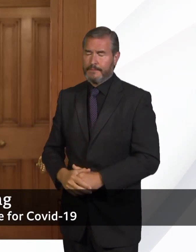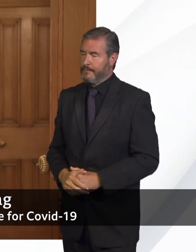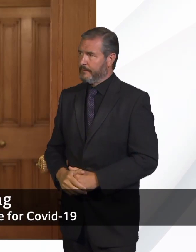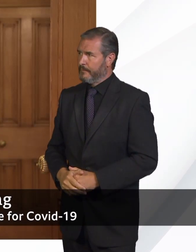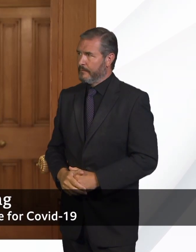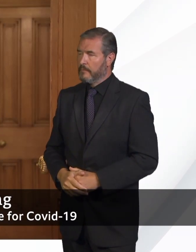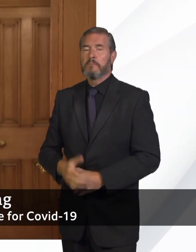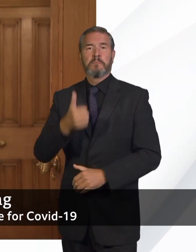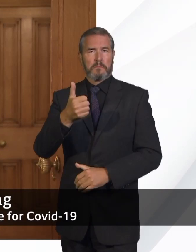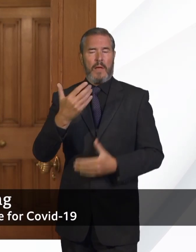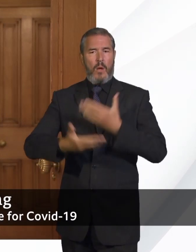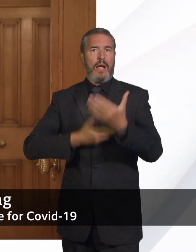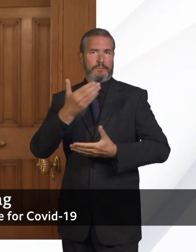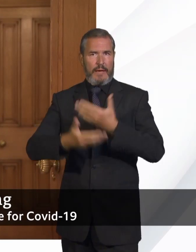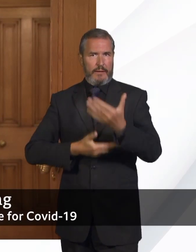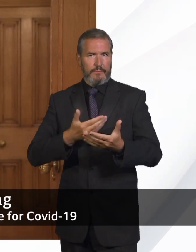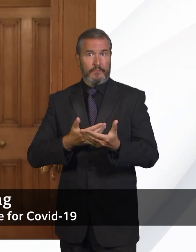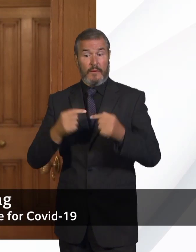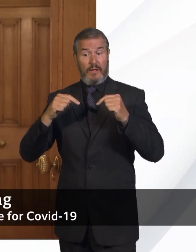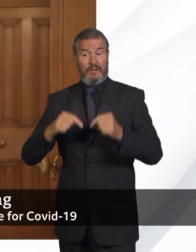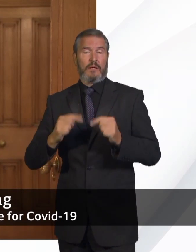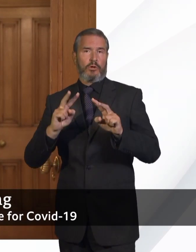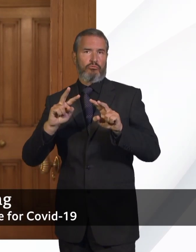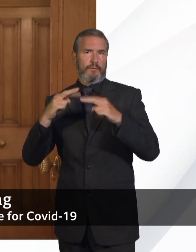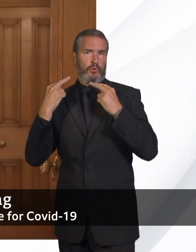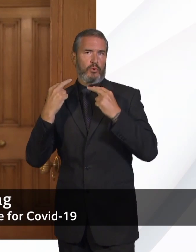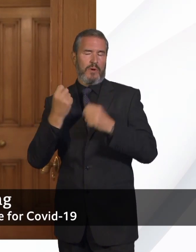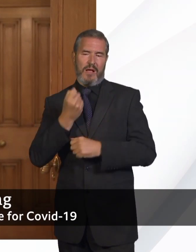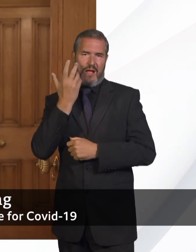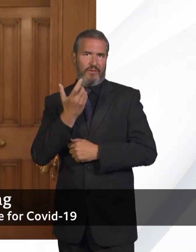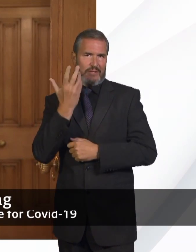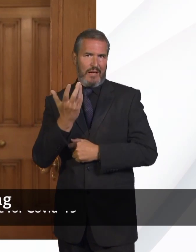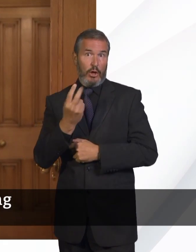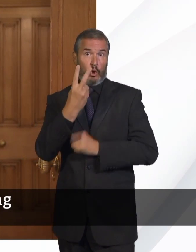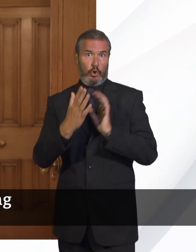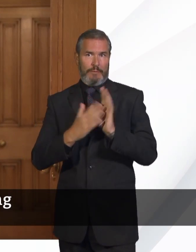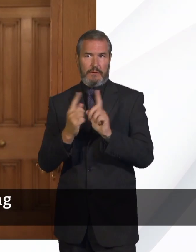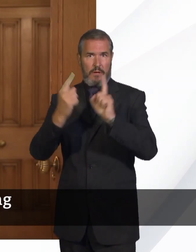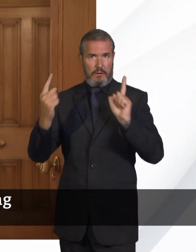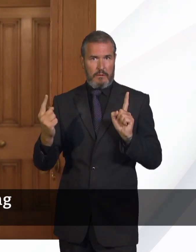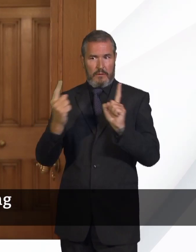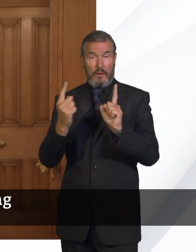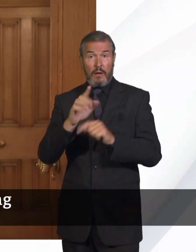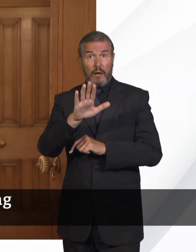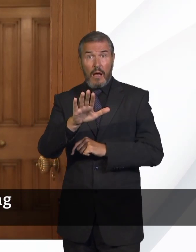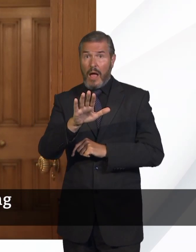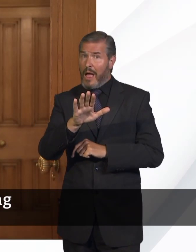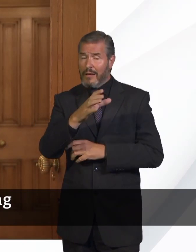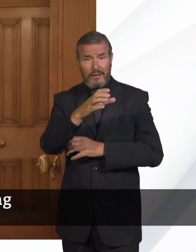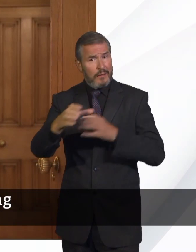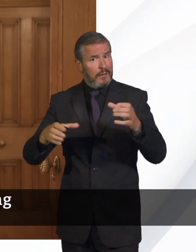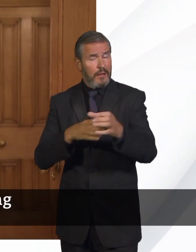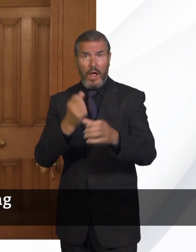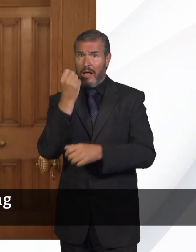let me explain the reasoning. So, as I said, we are keeping this matter under review, and frankly, I completely understand the